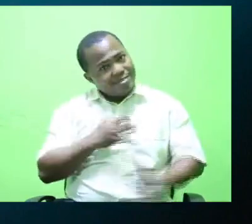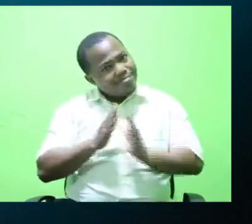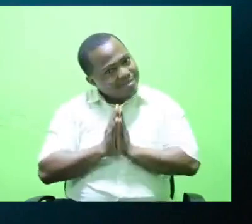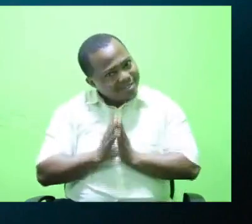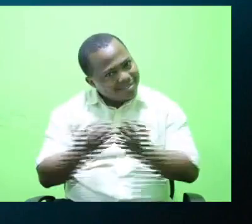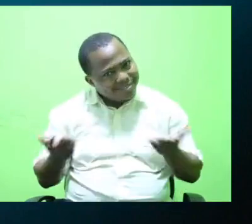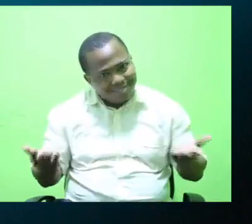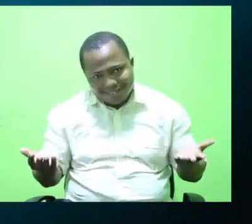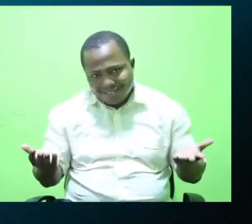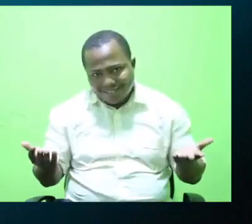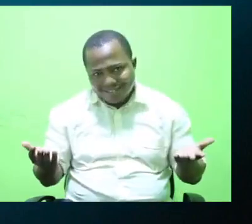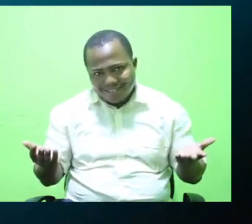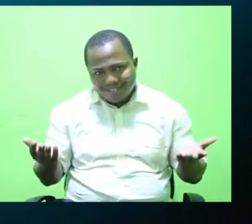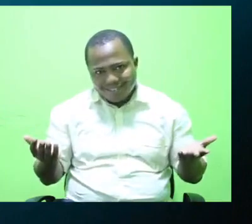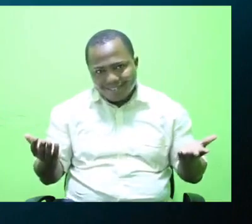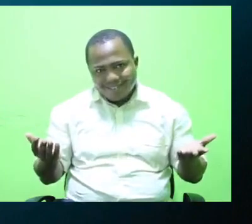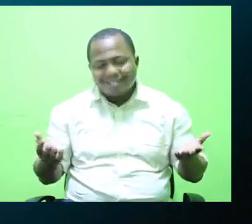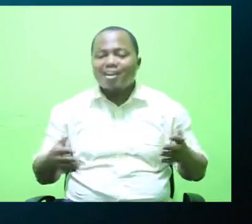please?